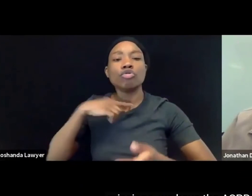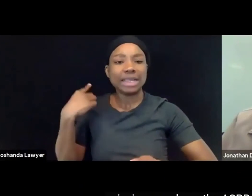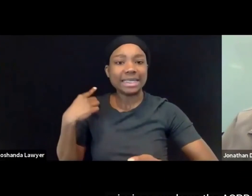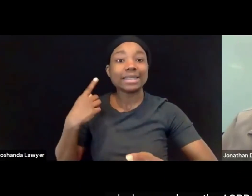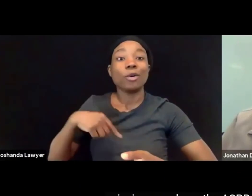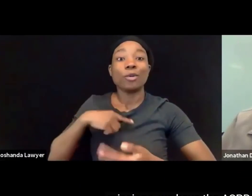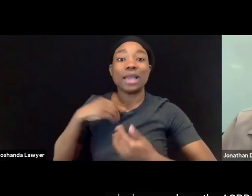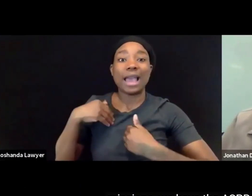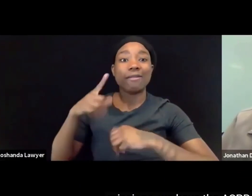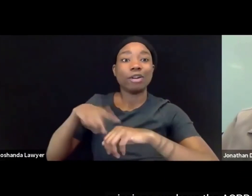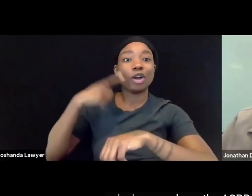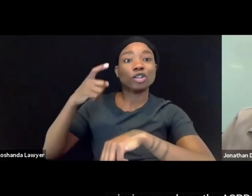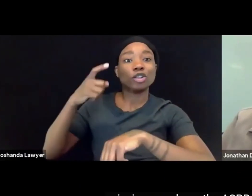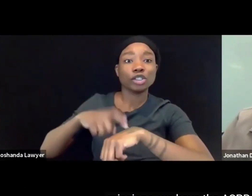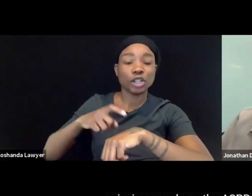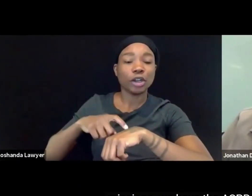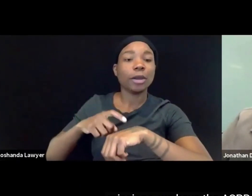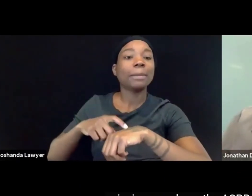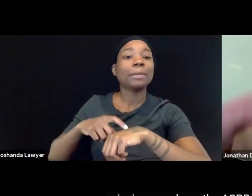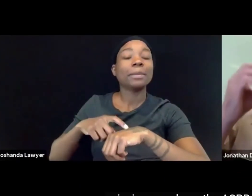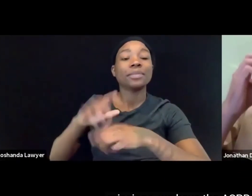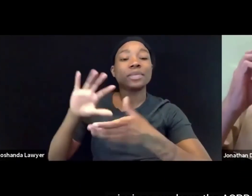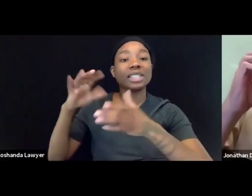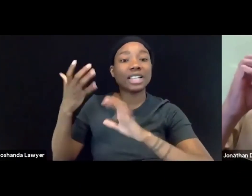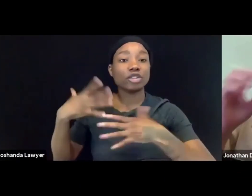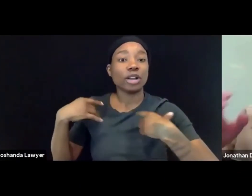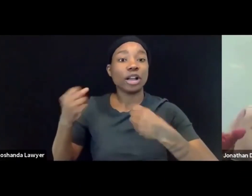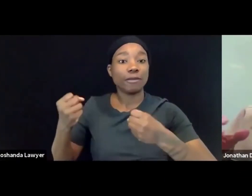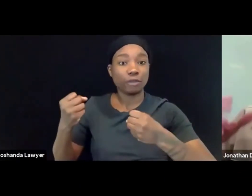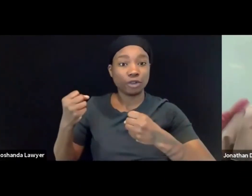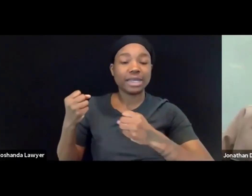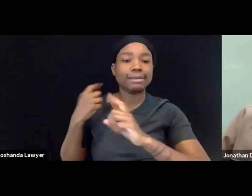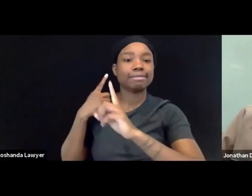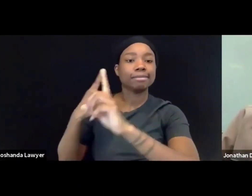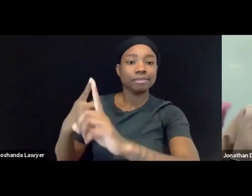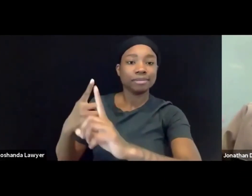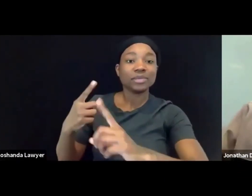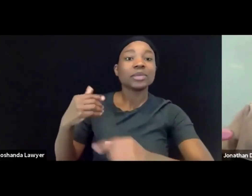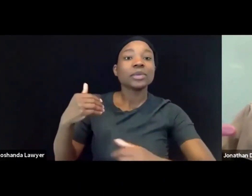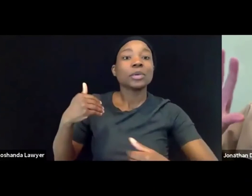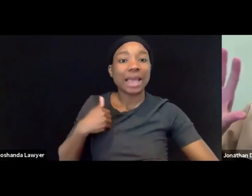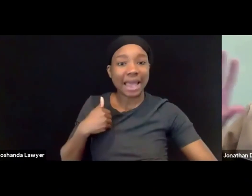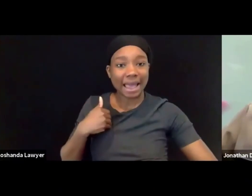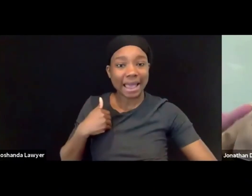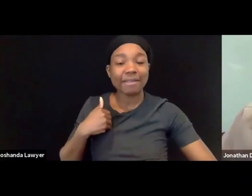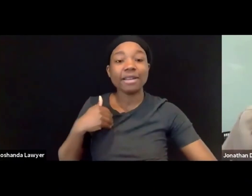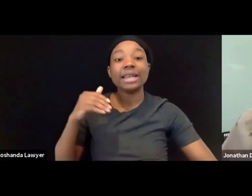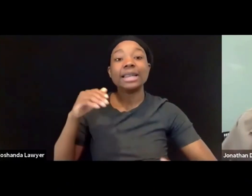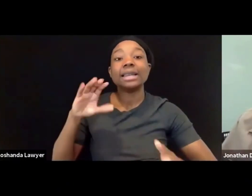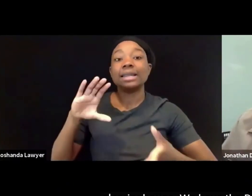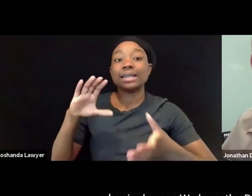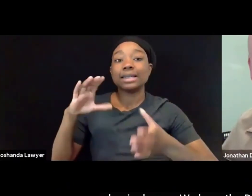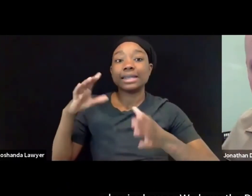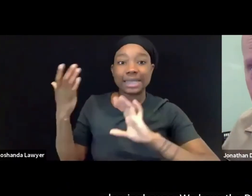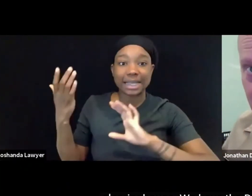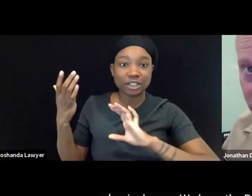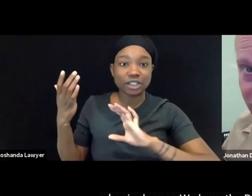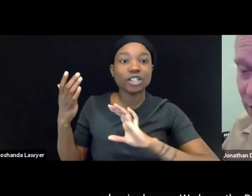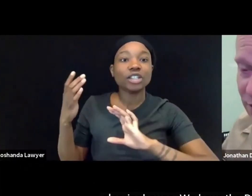ASPR Tracy Program, which is HHS's disaster medical training and technical